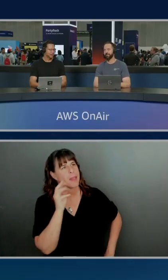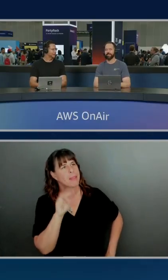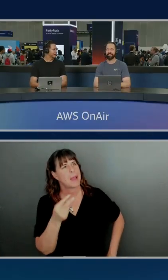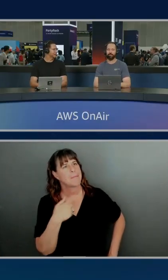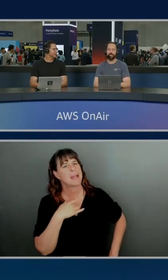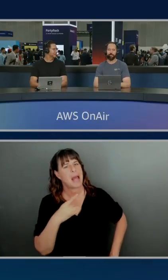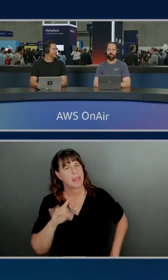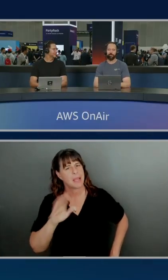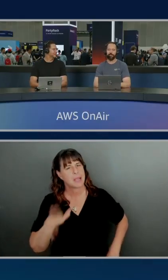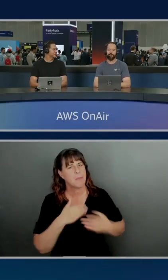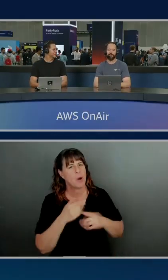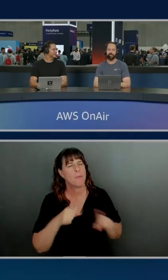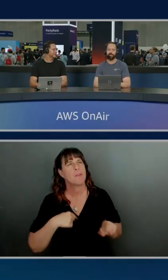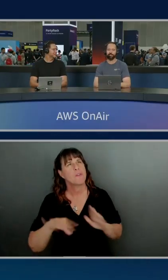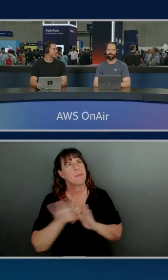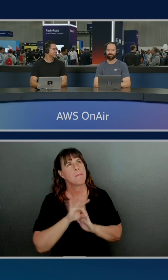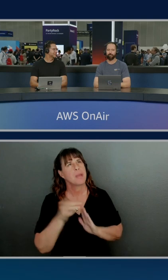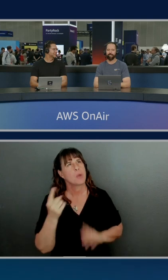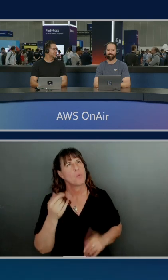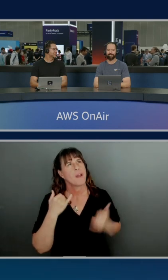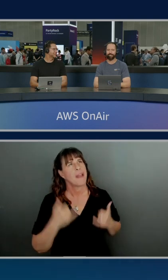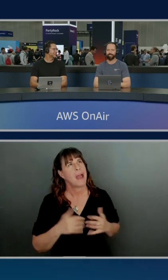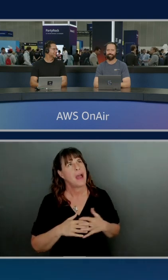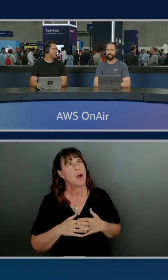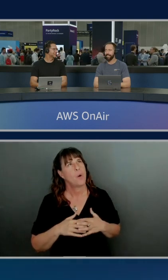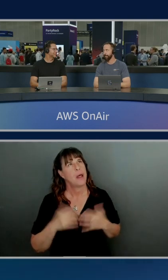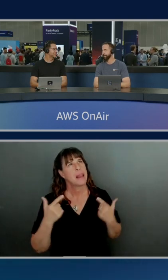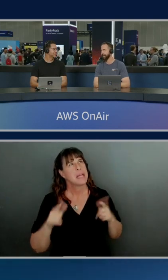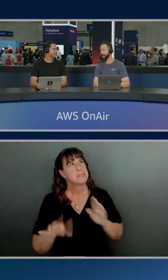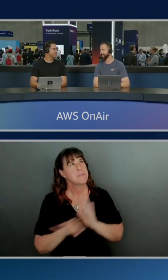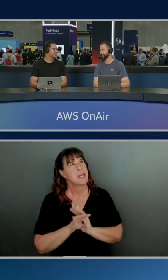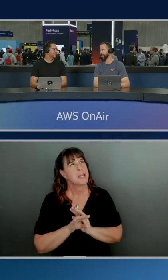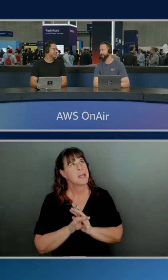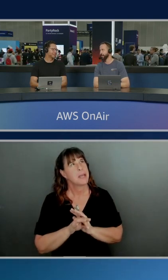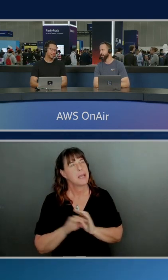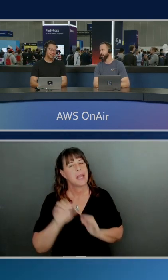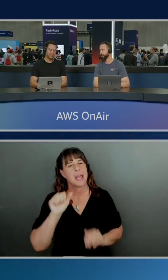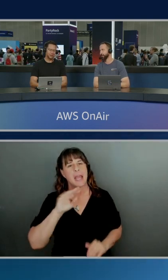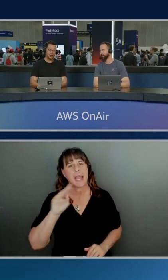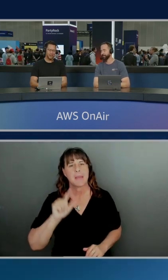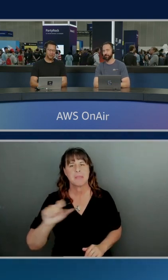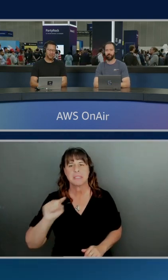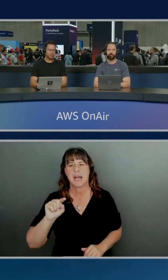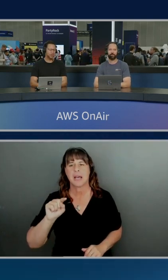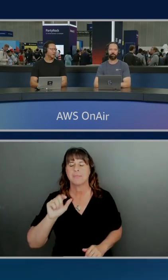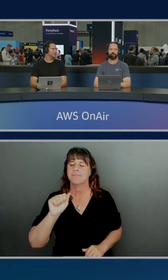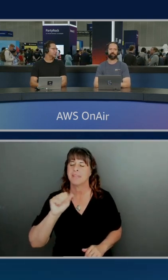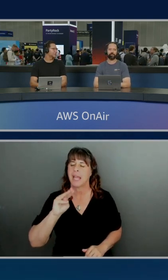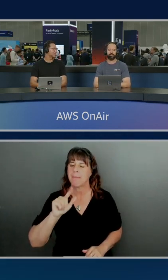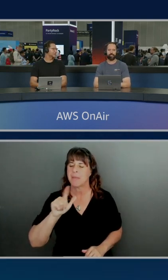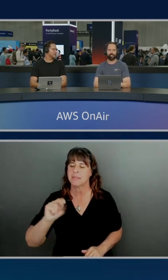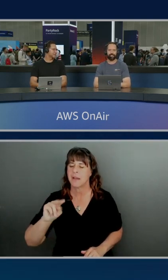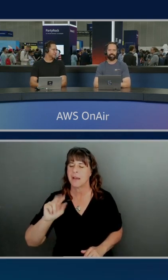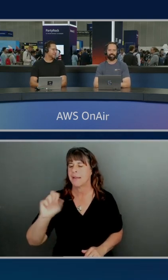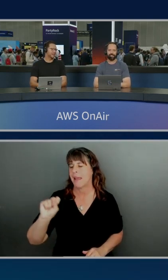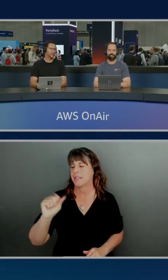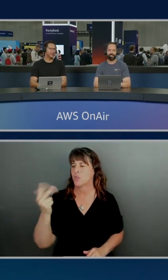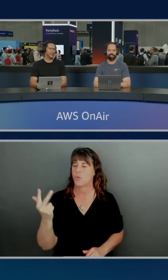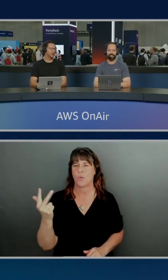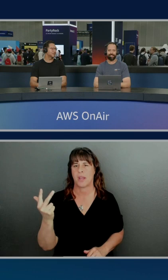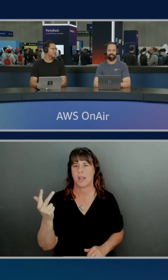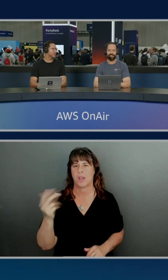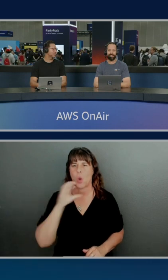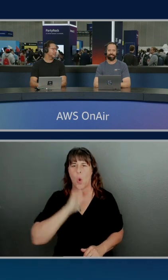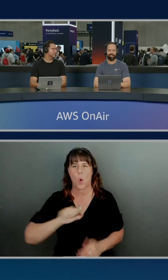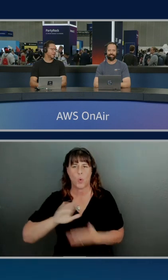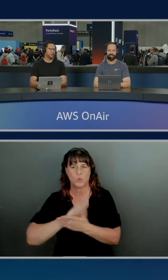all, but if we have to pick one here now, let's pick Amazon S3, going old school. Okay. What are we going to learn about Amazon S3 today, and